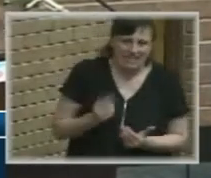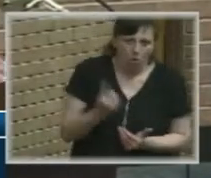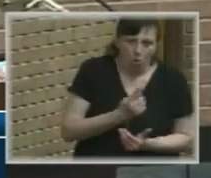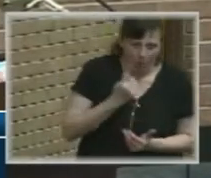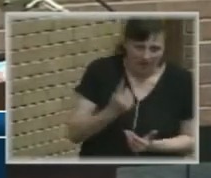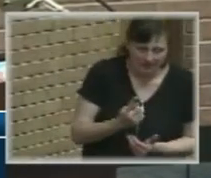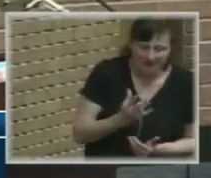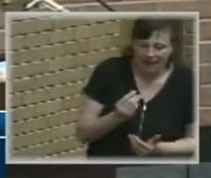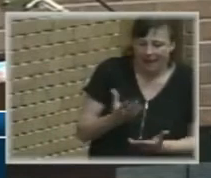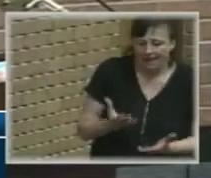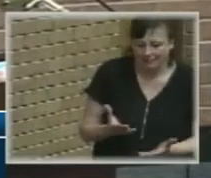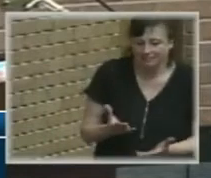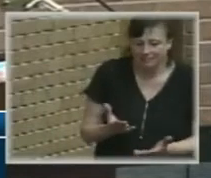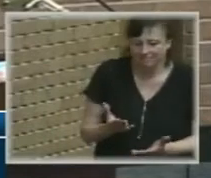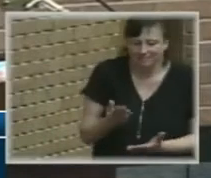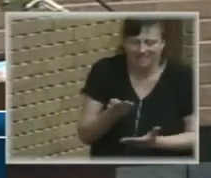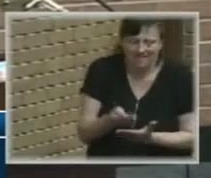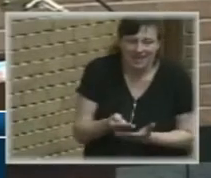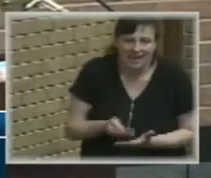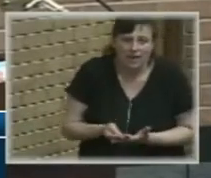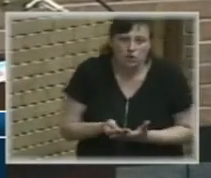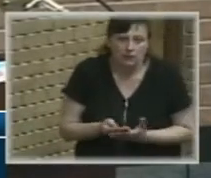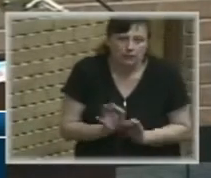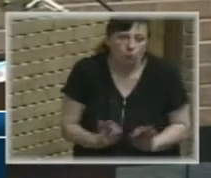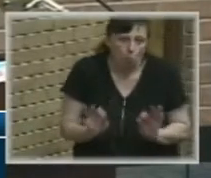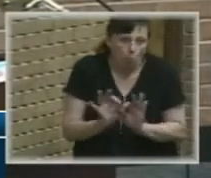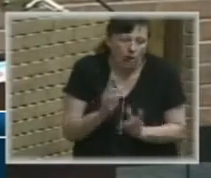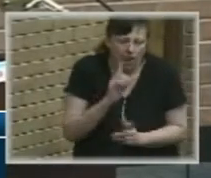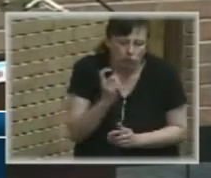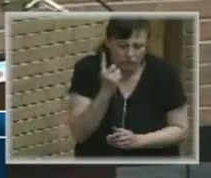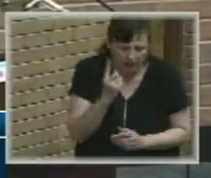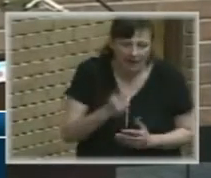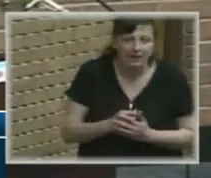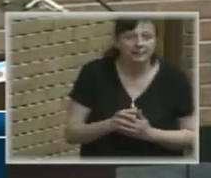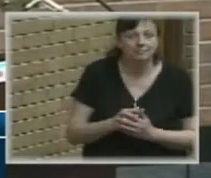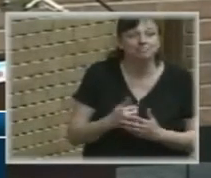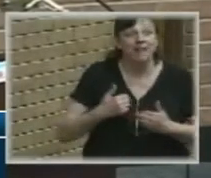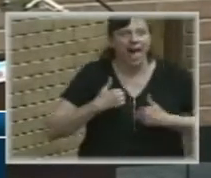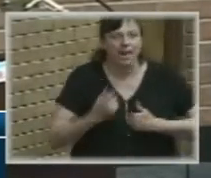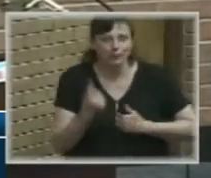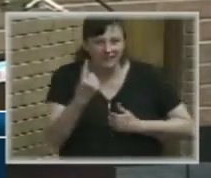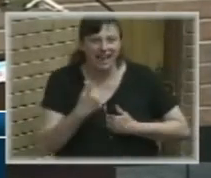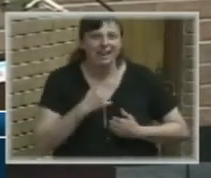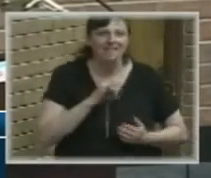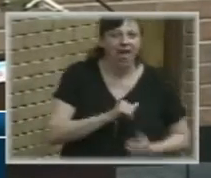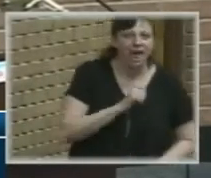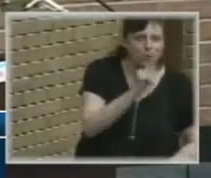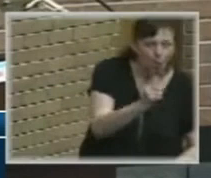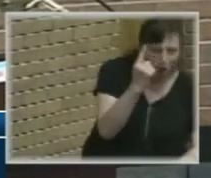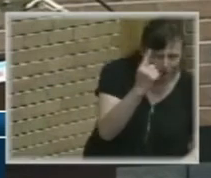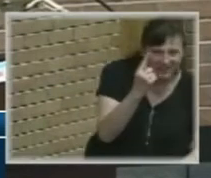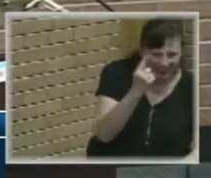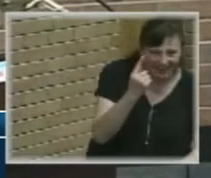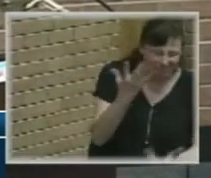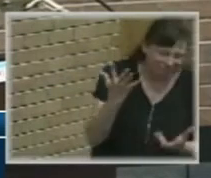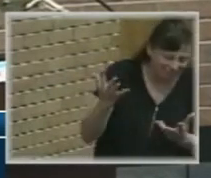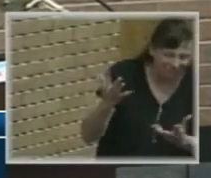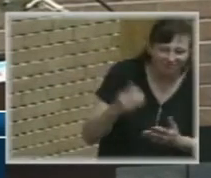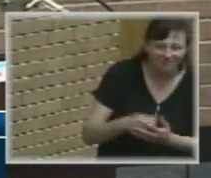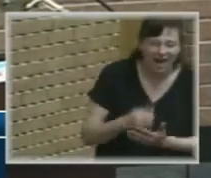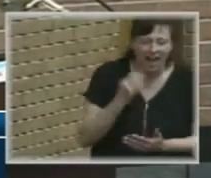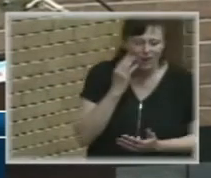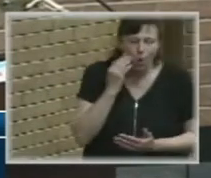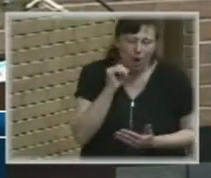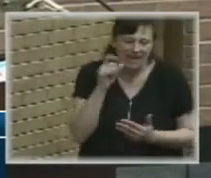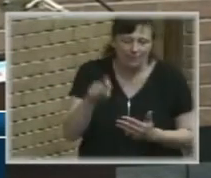it's financially a factor. So I understand that I don't understand that stuff. So I admit that. I